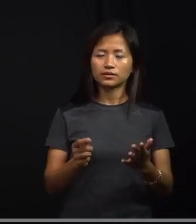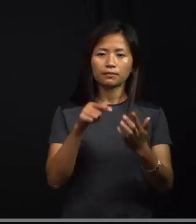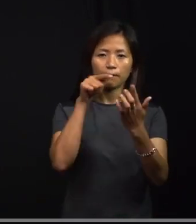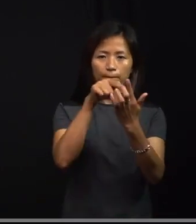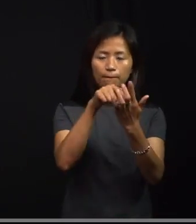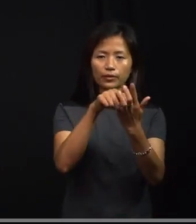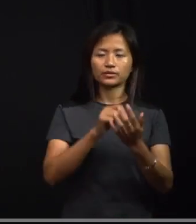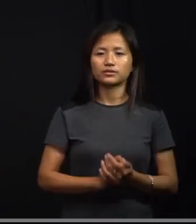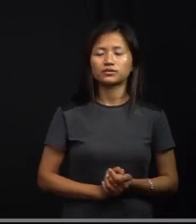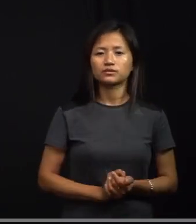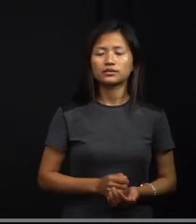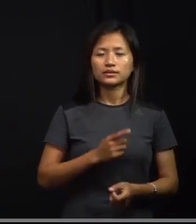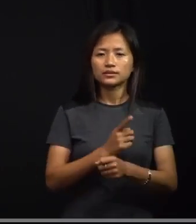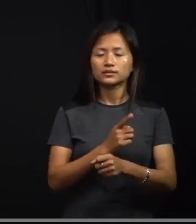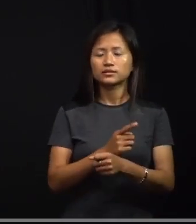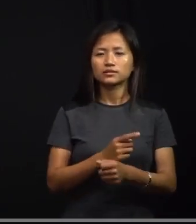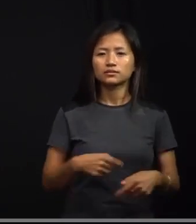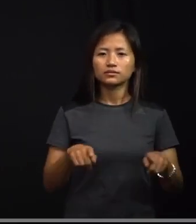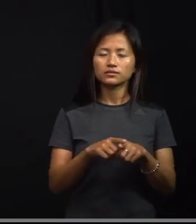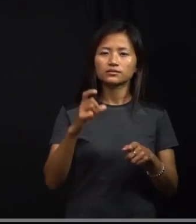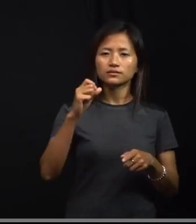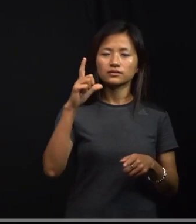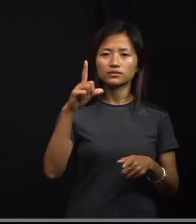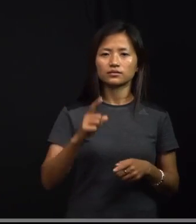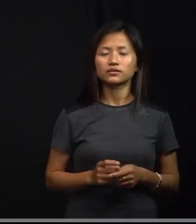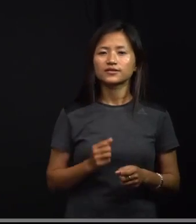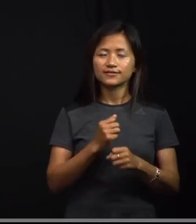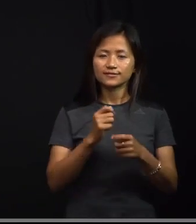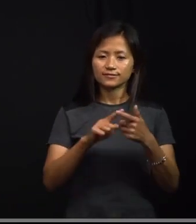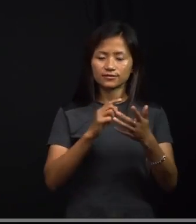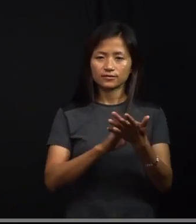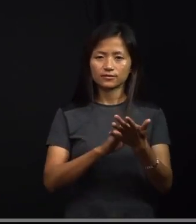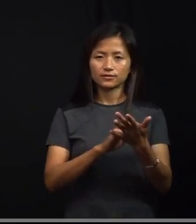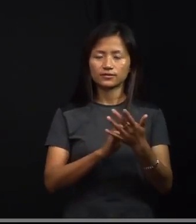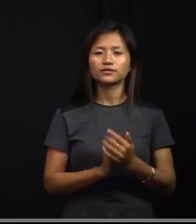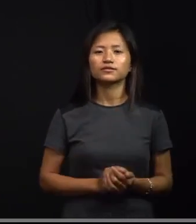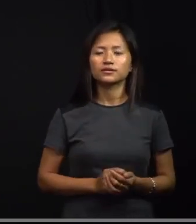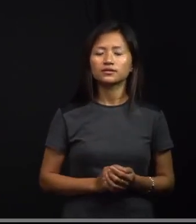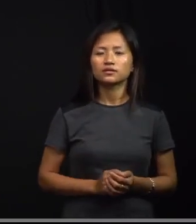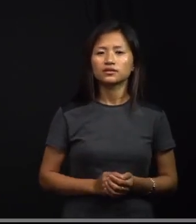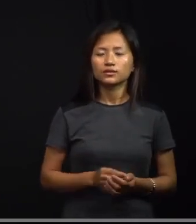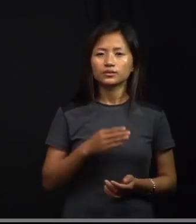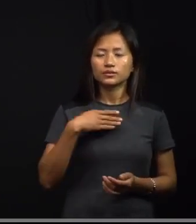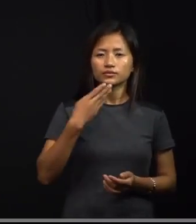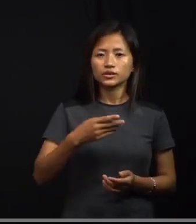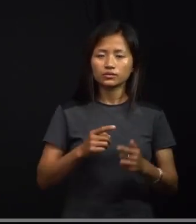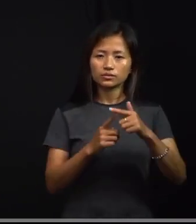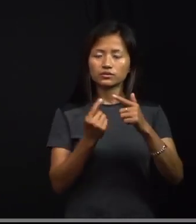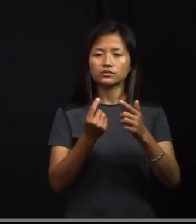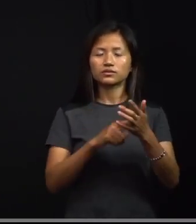So the teacher in the classes will give you general instructions, but it will be the duty of